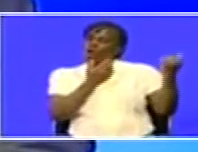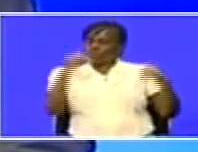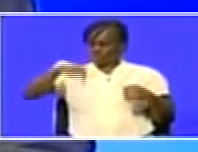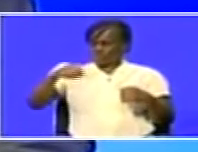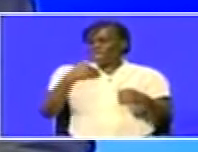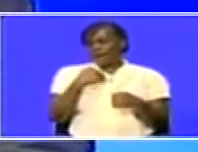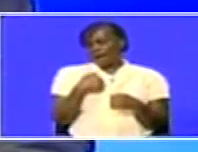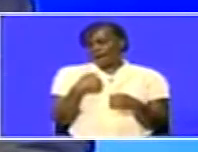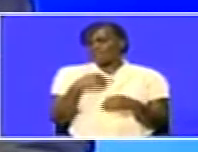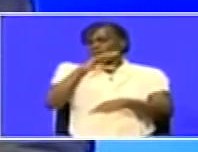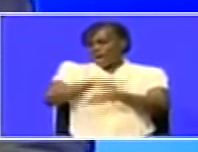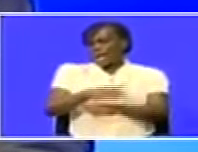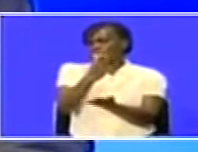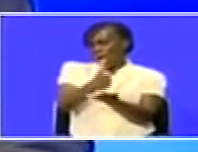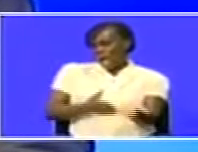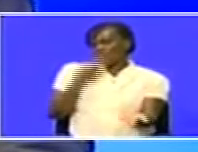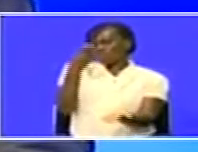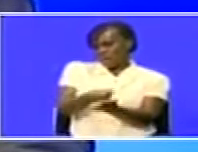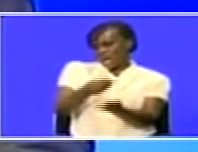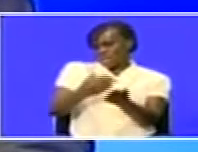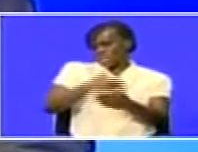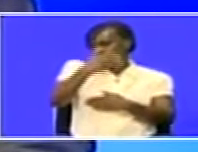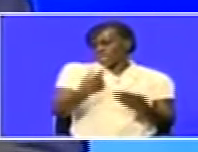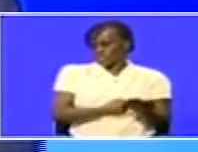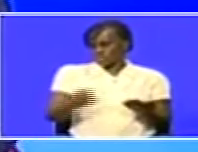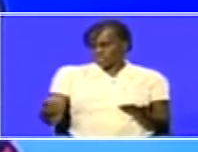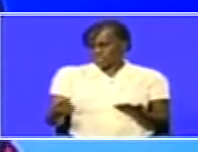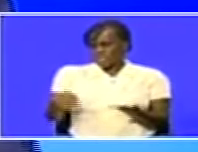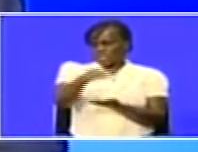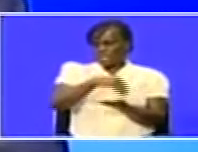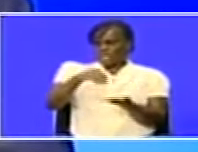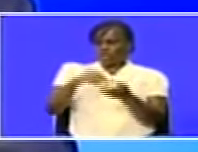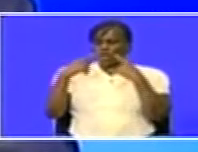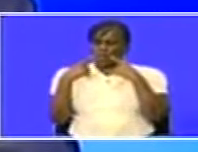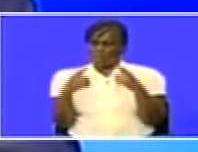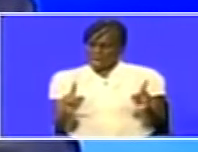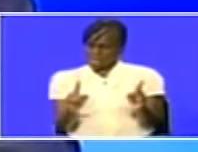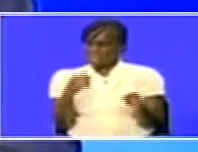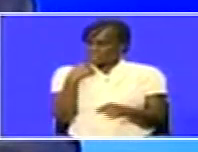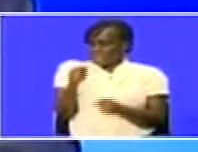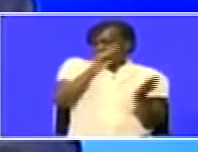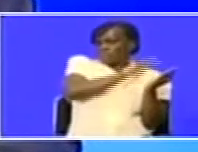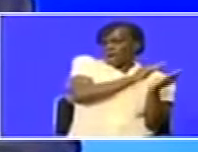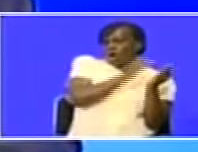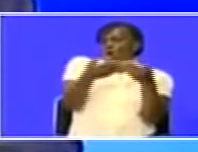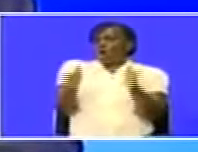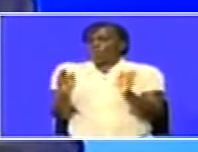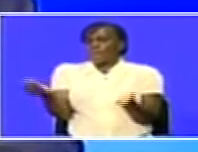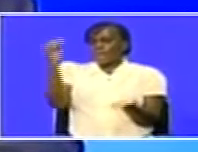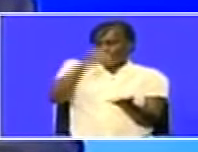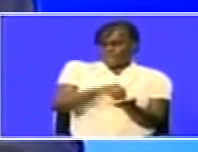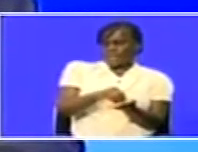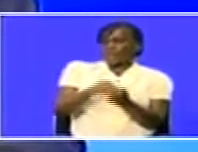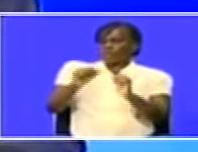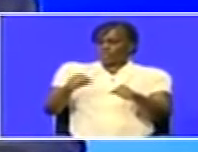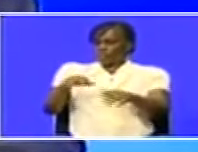they will get some of their money next week. The Central Bank of Kenya has announced the troubled bank will indeed reopen and depositors will